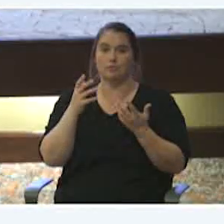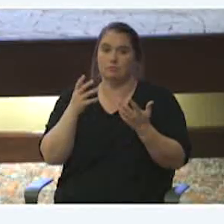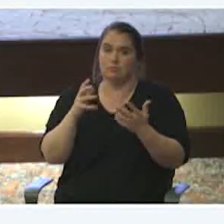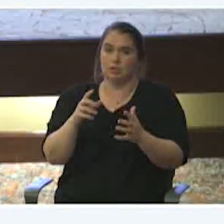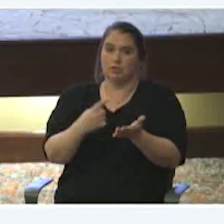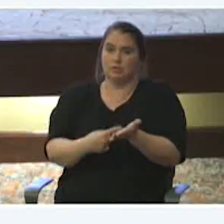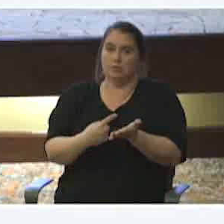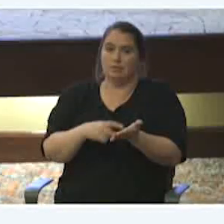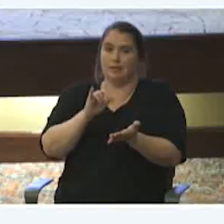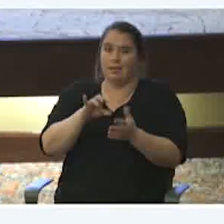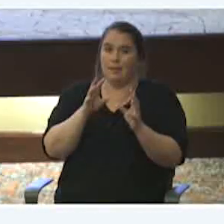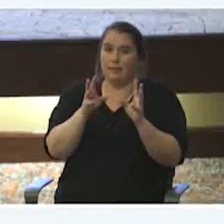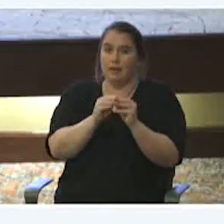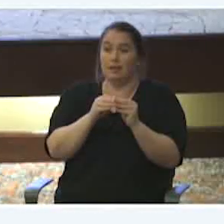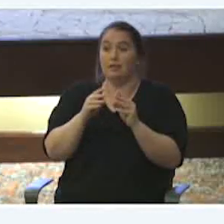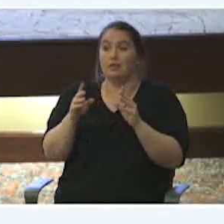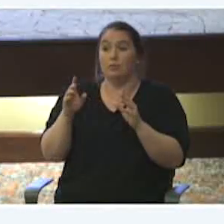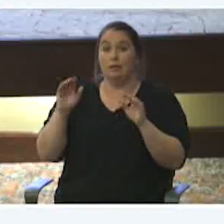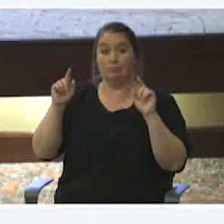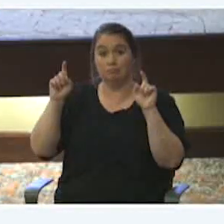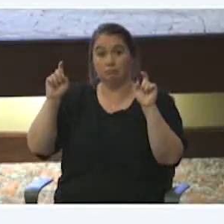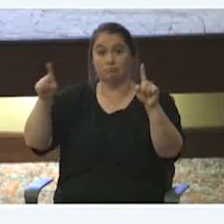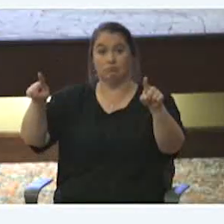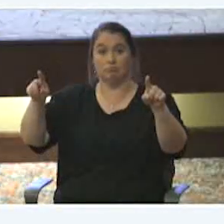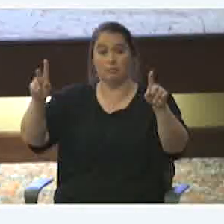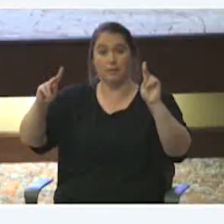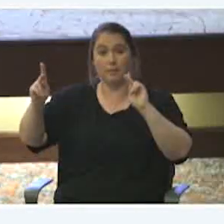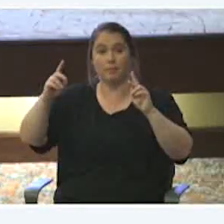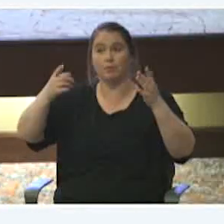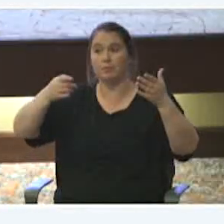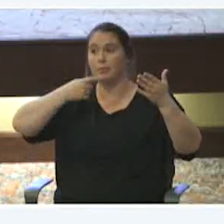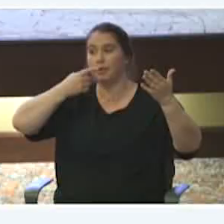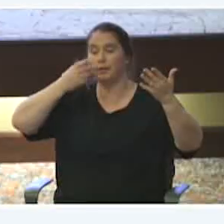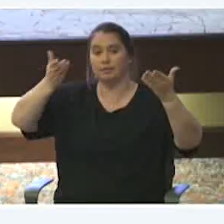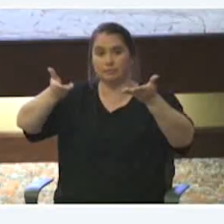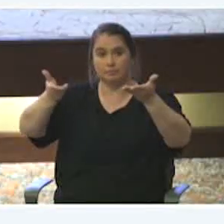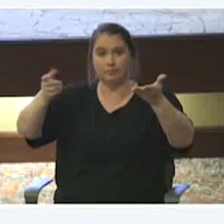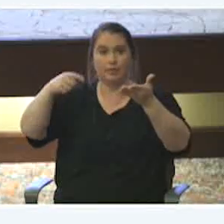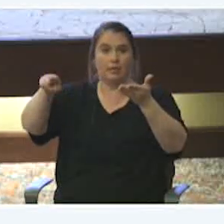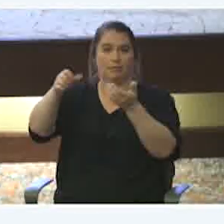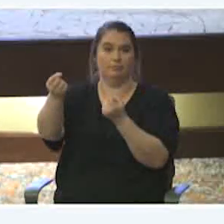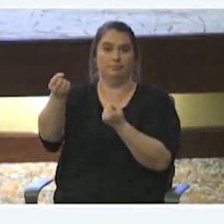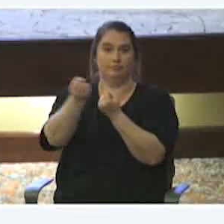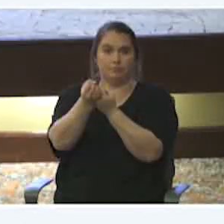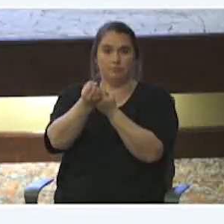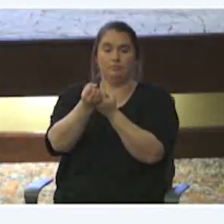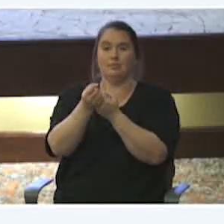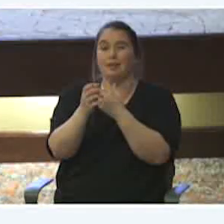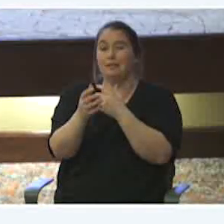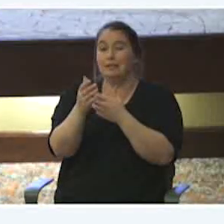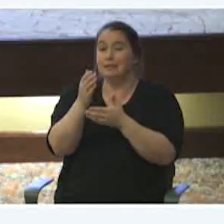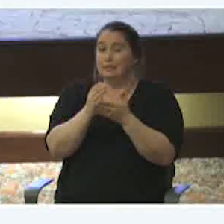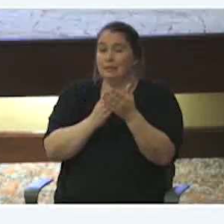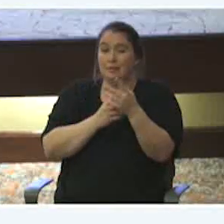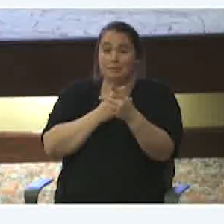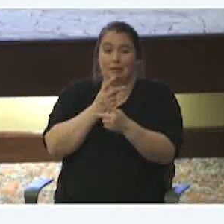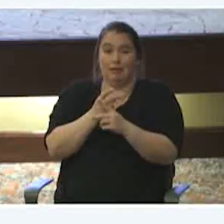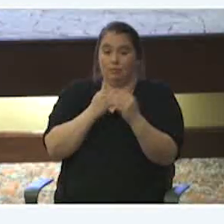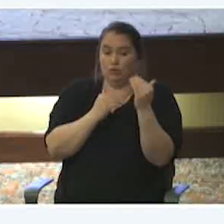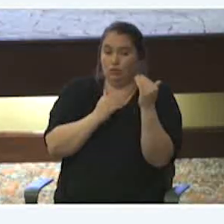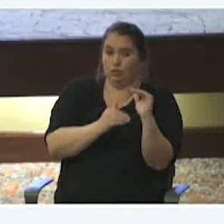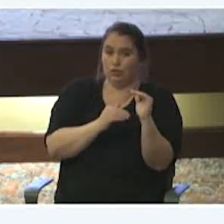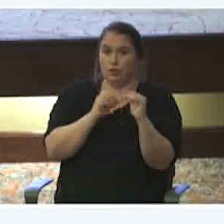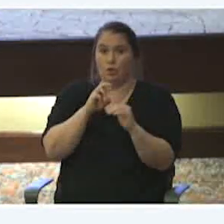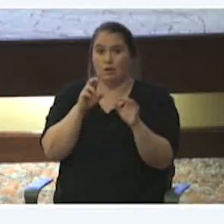meeting, and the public was polled, and the attendees that were there were in favor of setting some types of standards or restrictions for